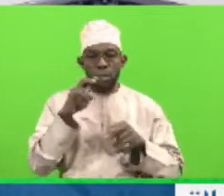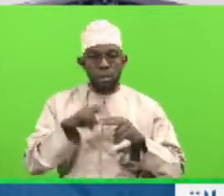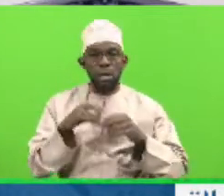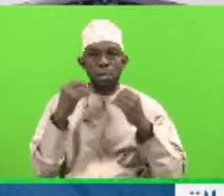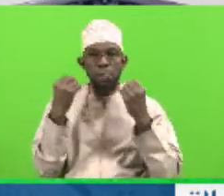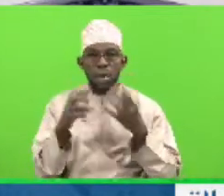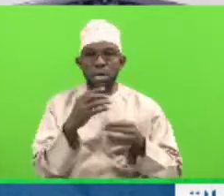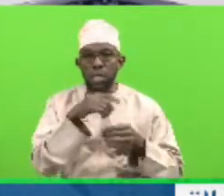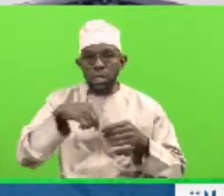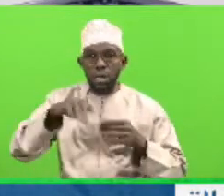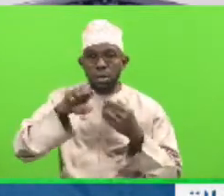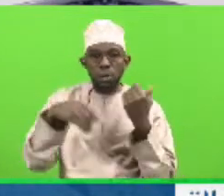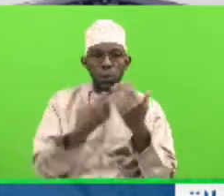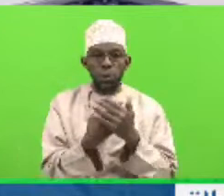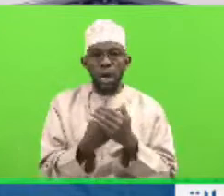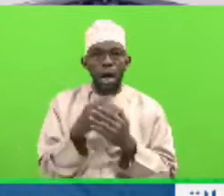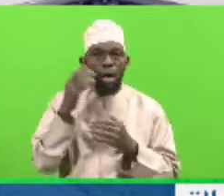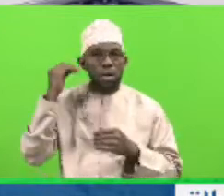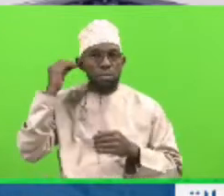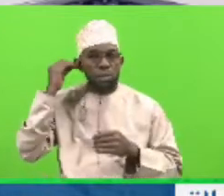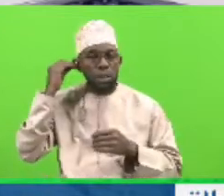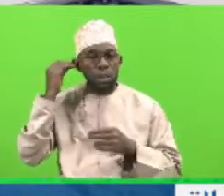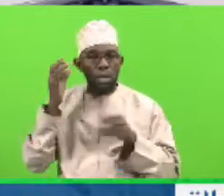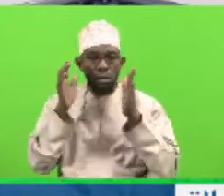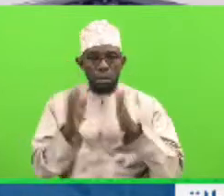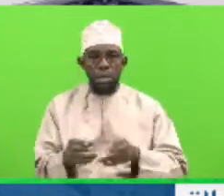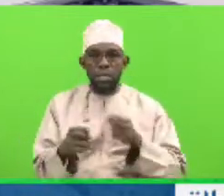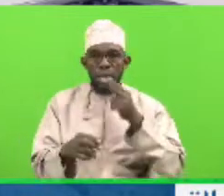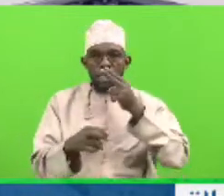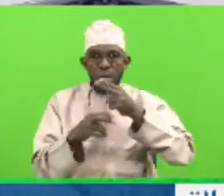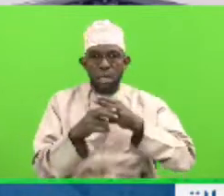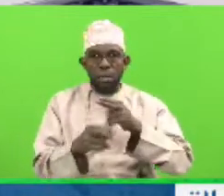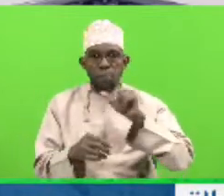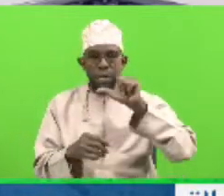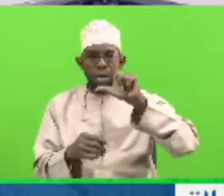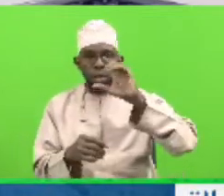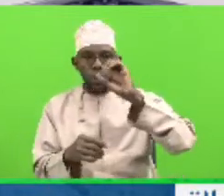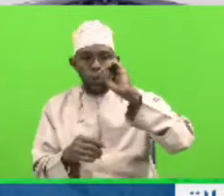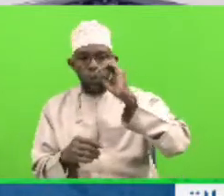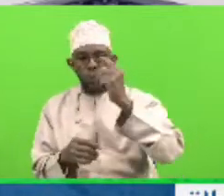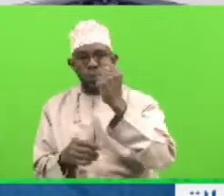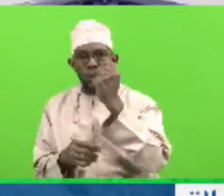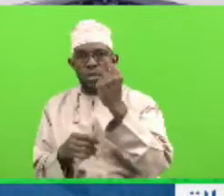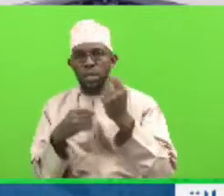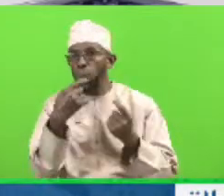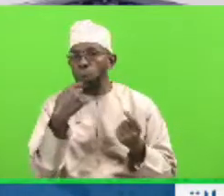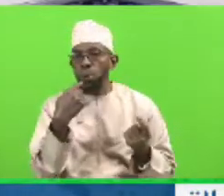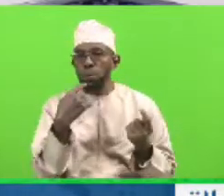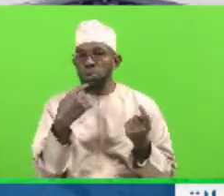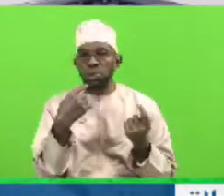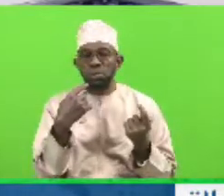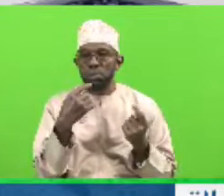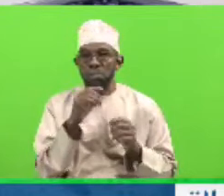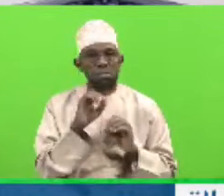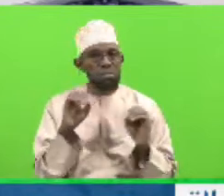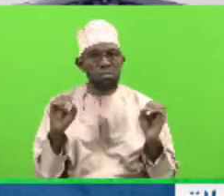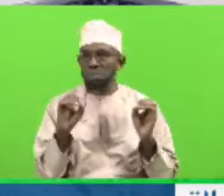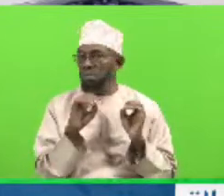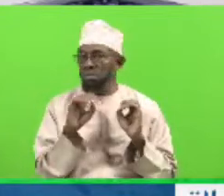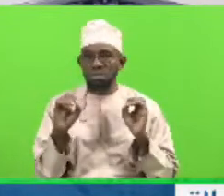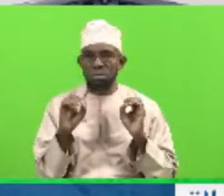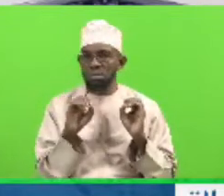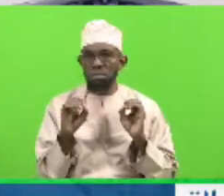how many of you have heard a person called by the name of Nabi Lut alayhi salam?